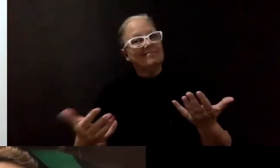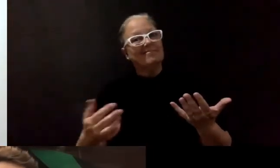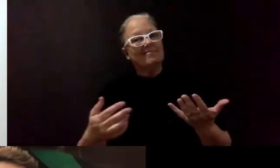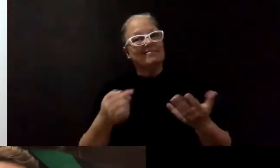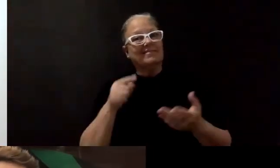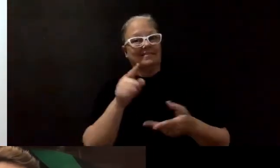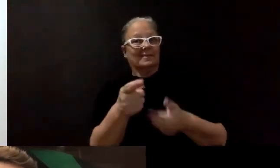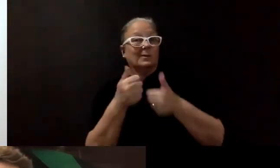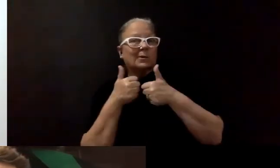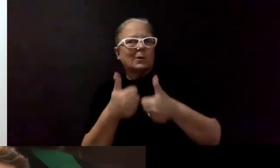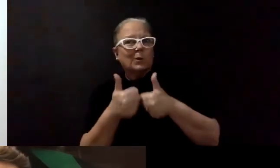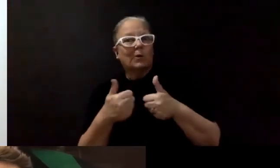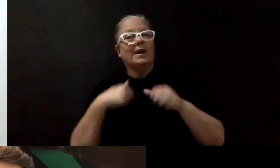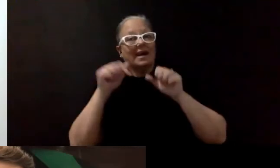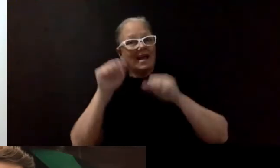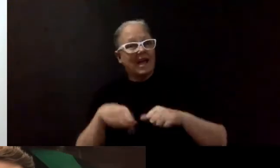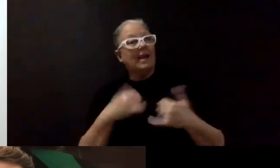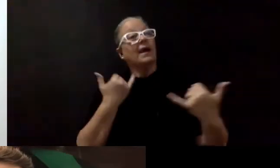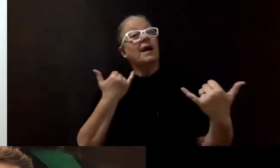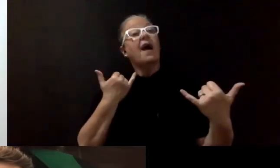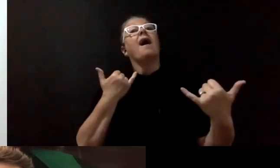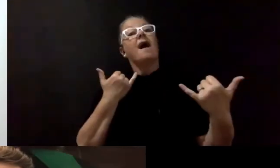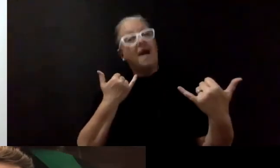provide a solution for that.